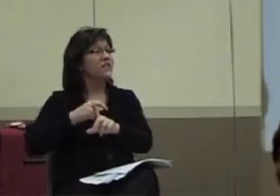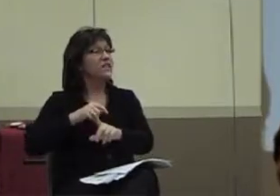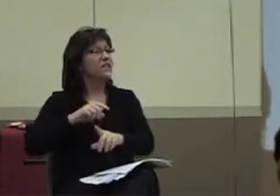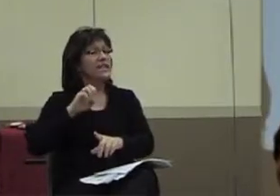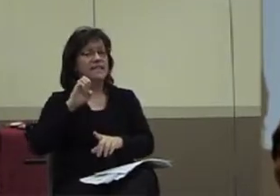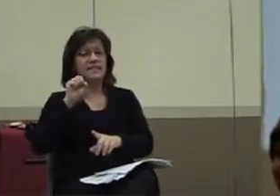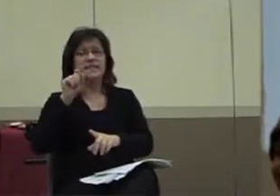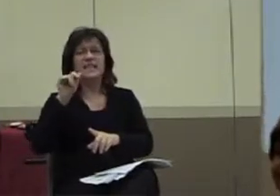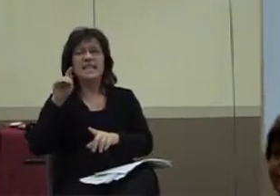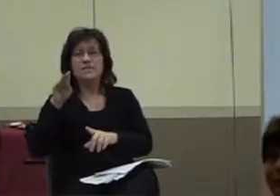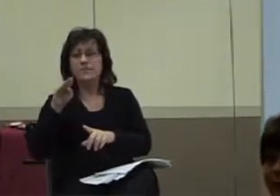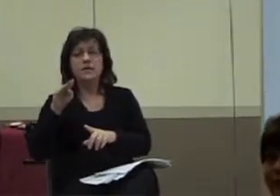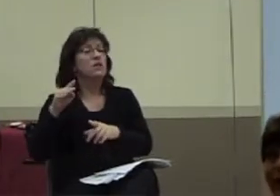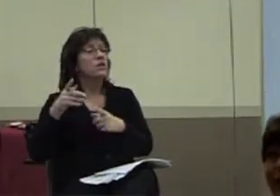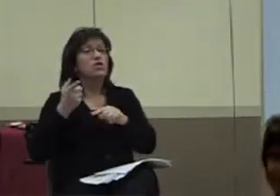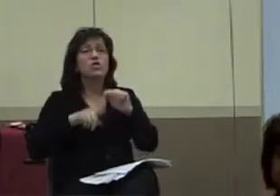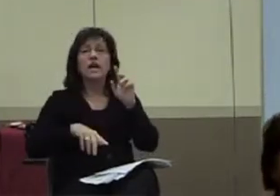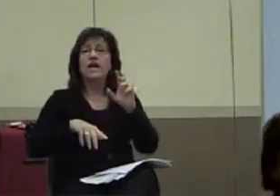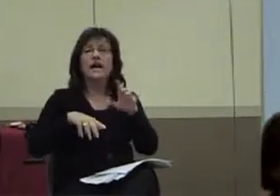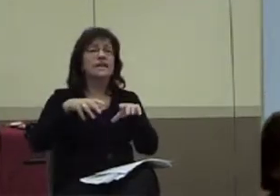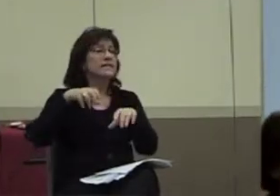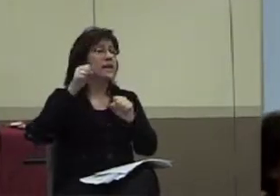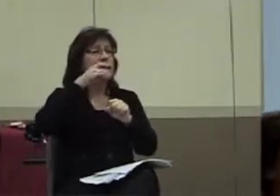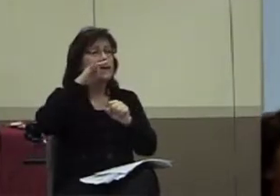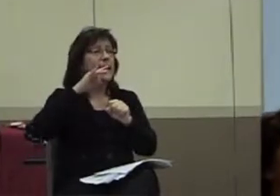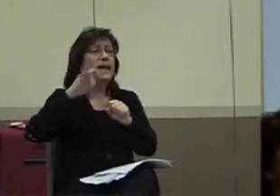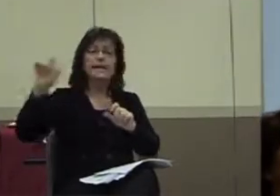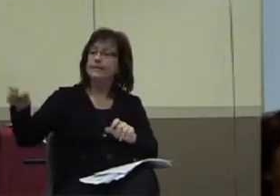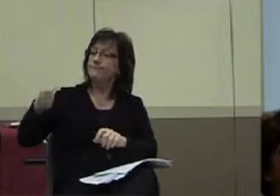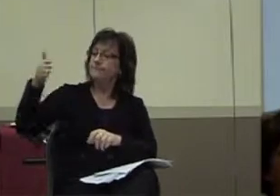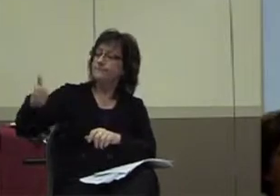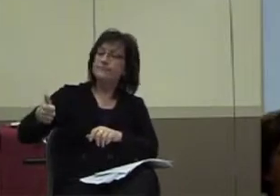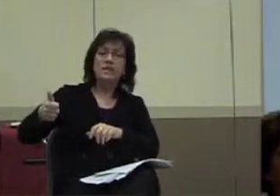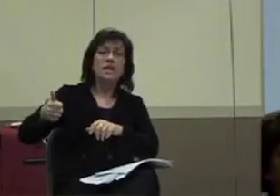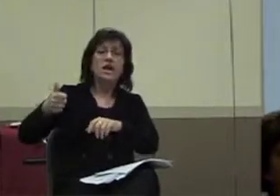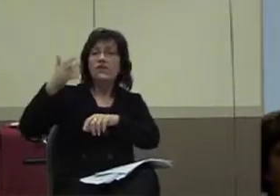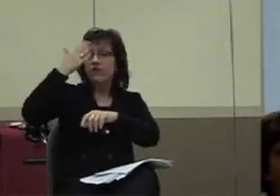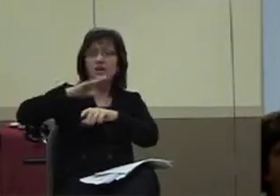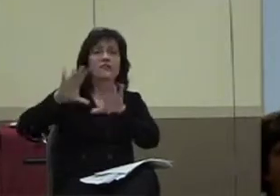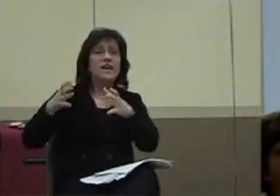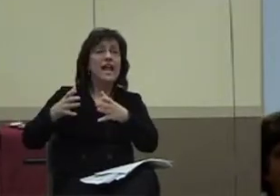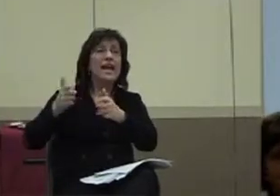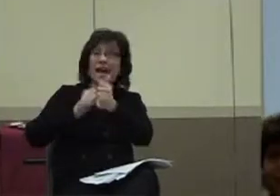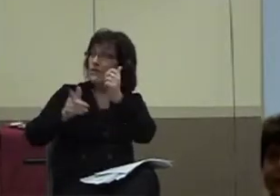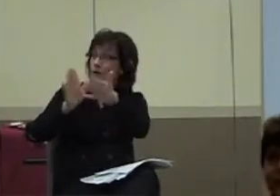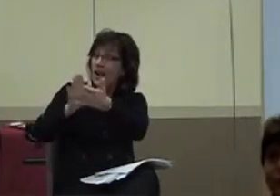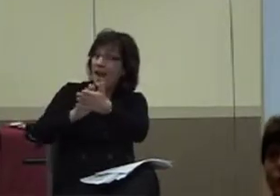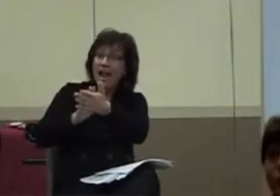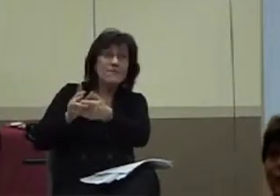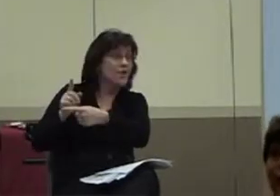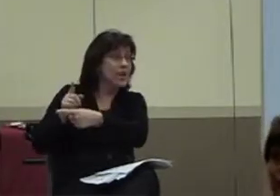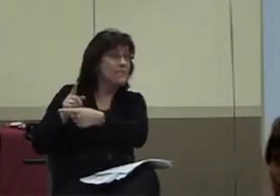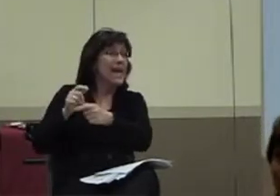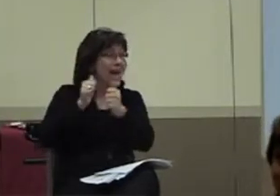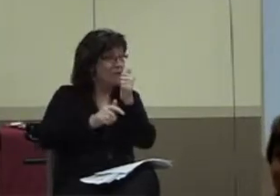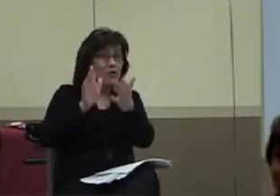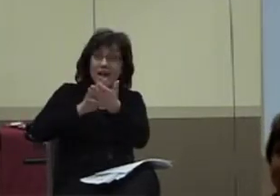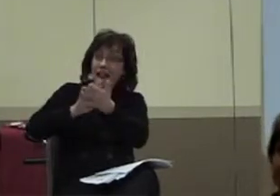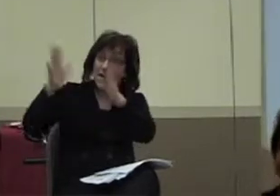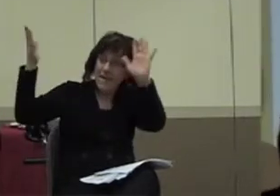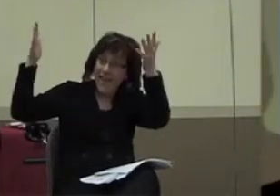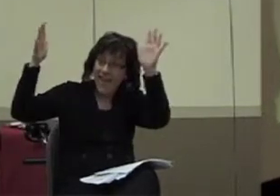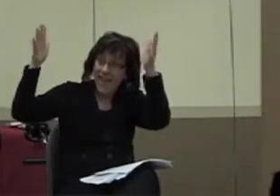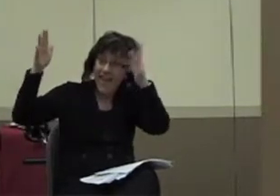low self-esteem and stand him up in front of the class and say, everybody clap for Johnny, everybody clap for Susie, because if you do that, you know what's